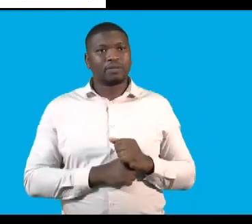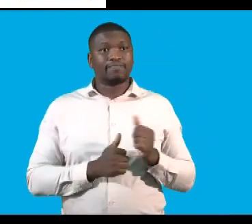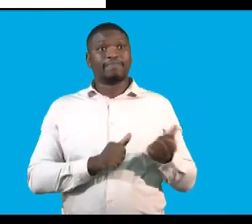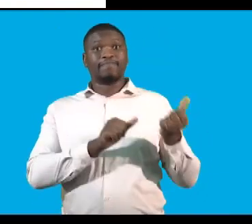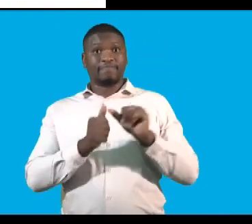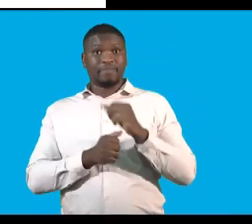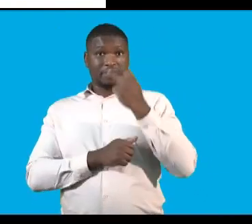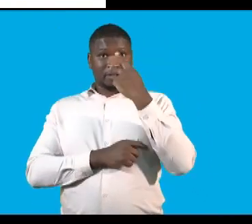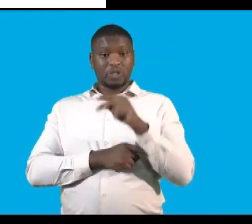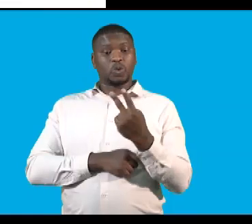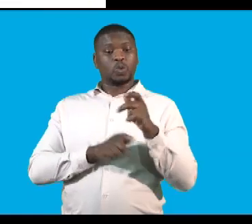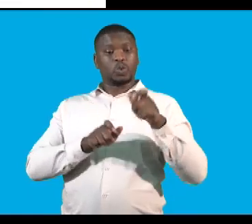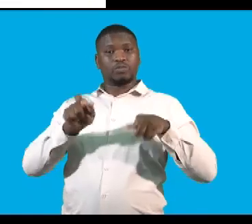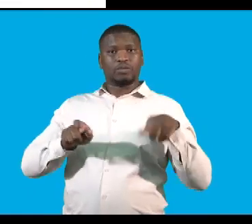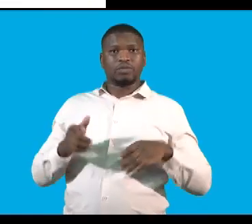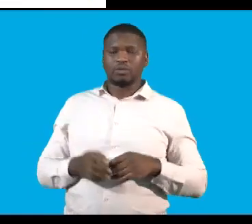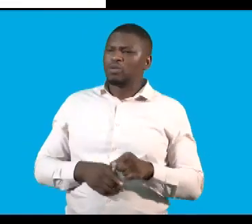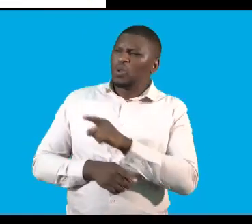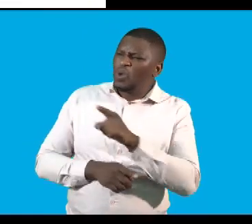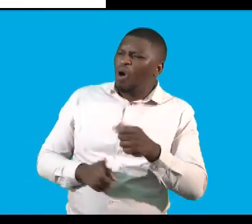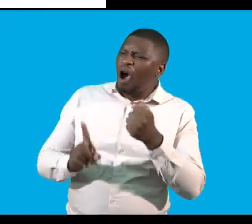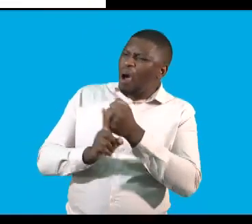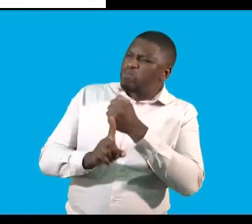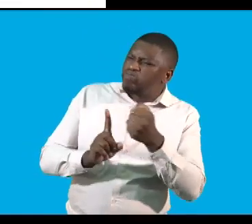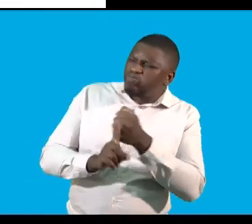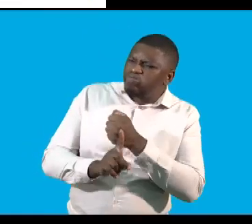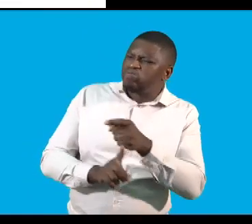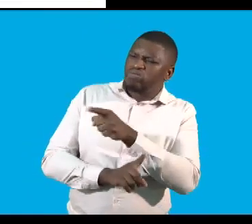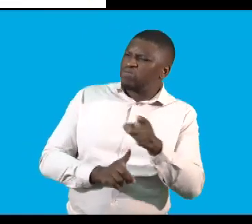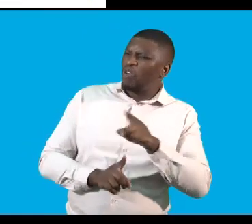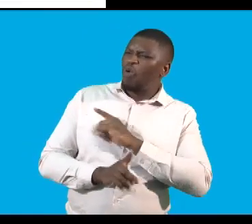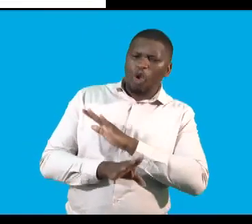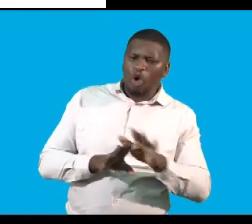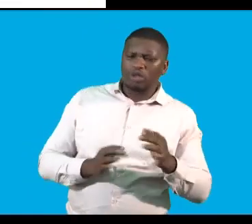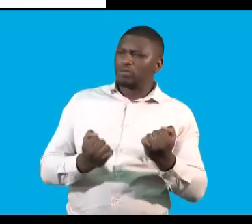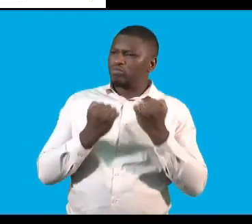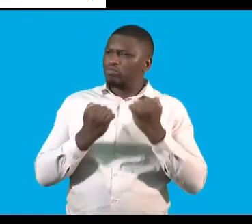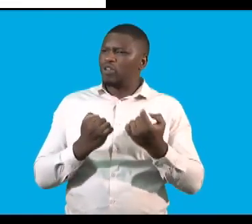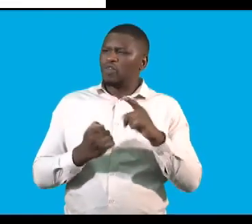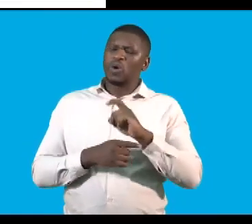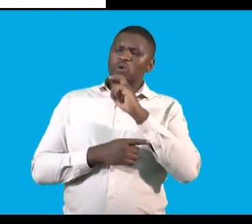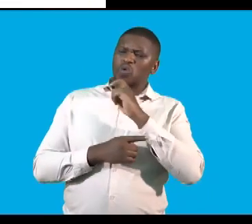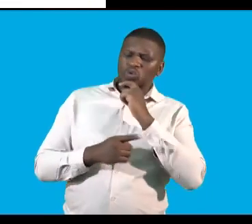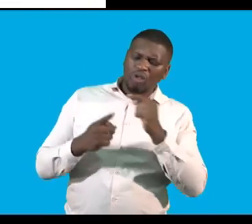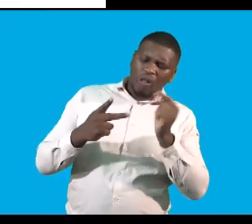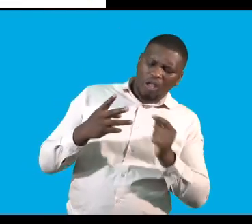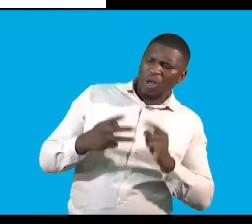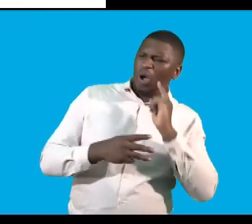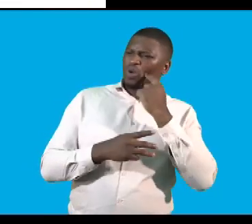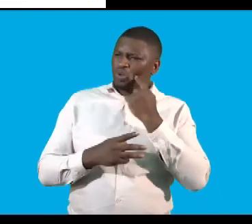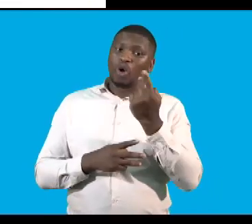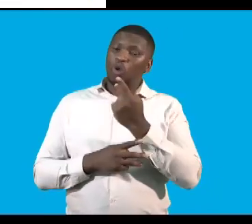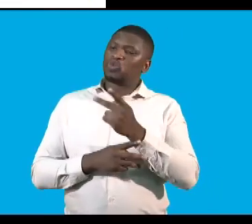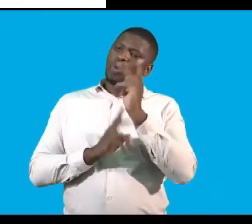who are speaking. You abuse them for not recycling, for eating high fructose sugar, and for watching reality TV